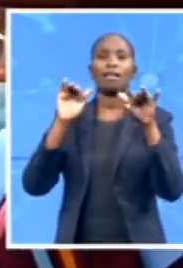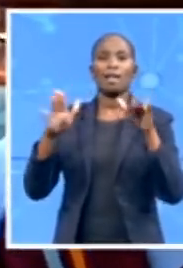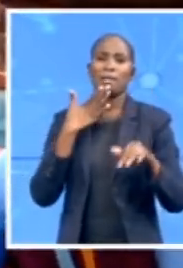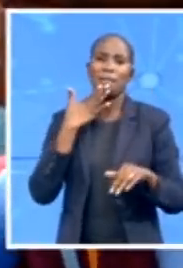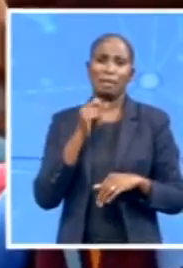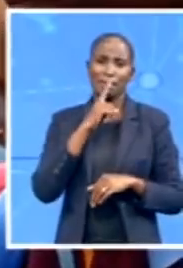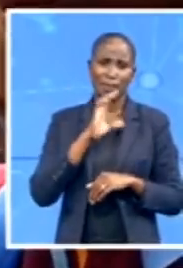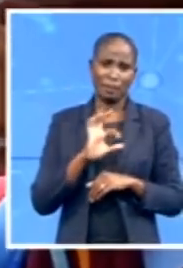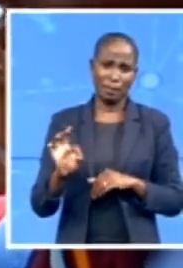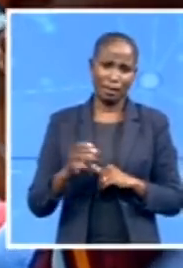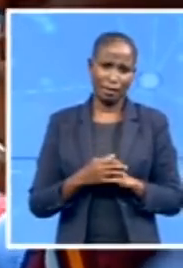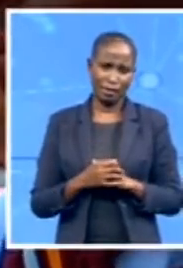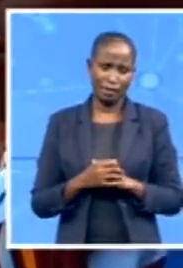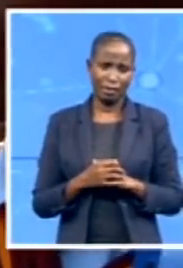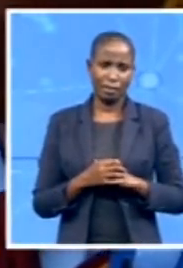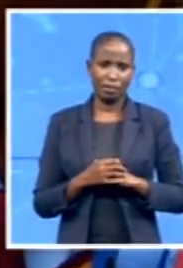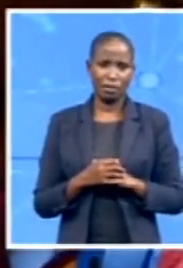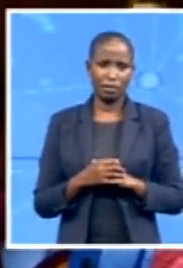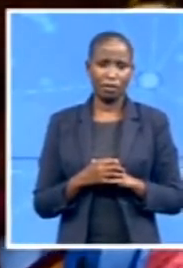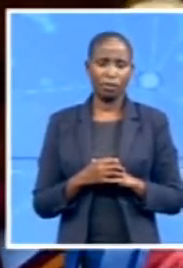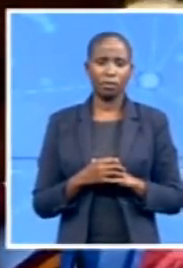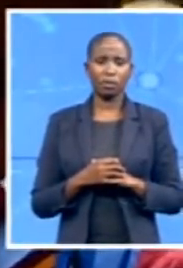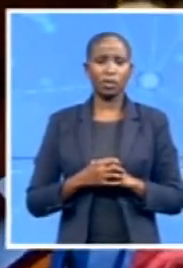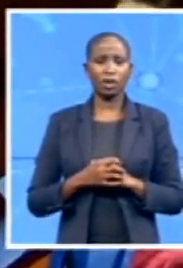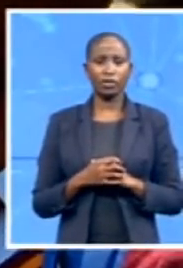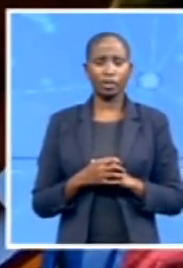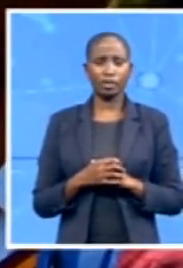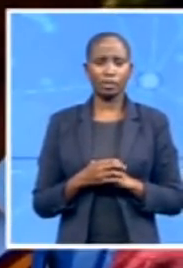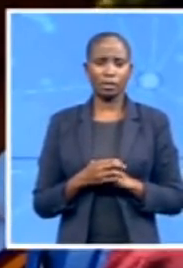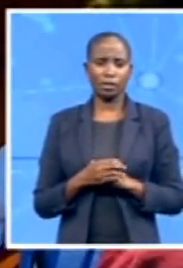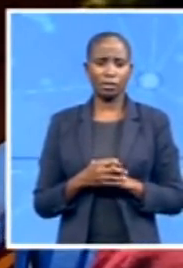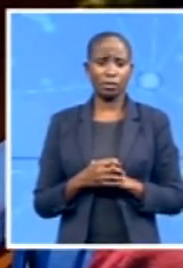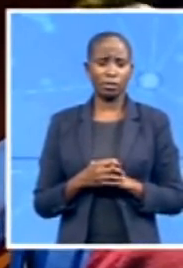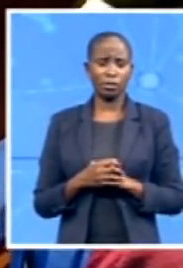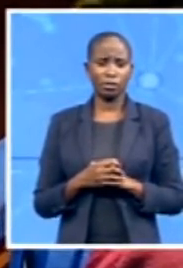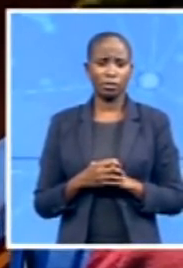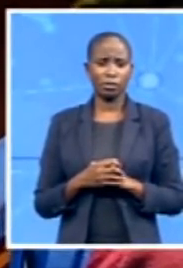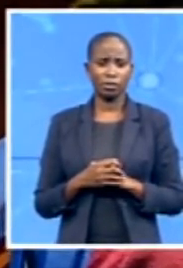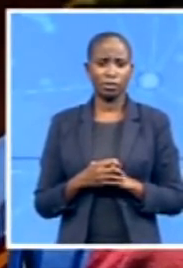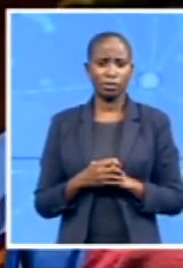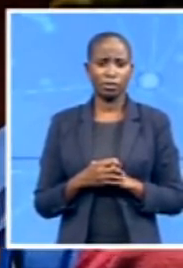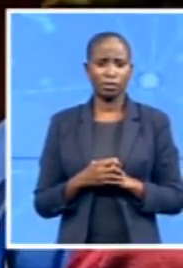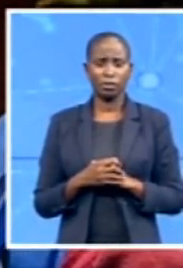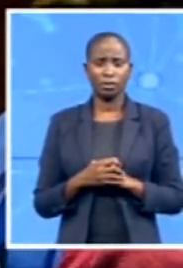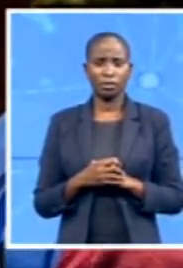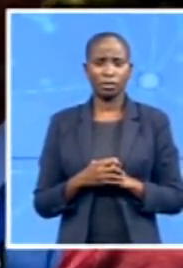Please keep quiet, otherwise you are going to leave now. Guys, please keep quiet. Saving his purpose will